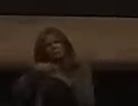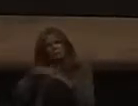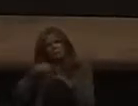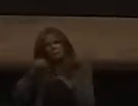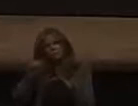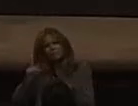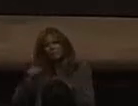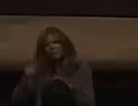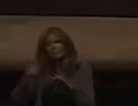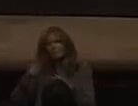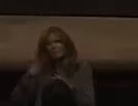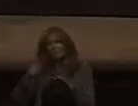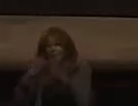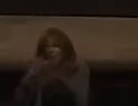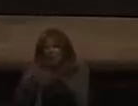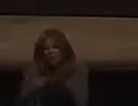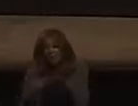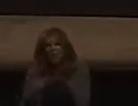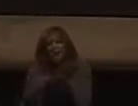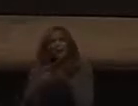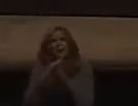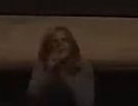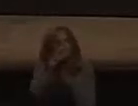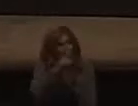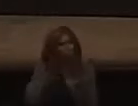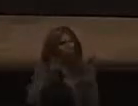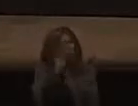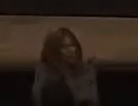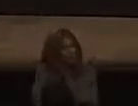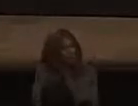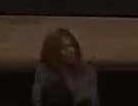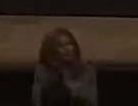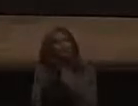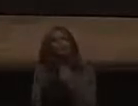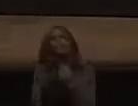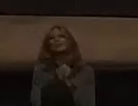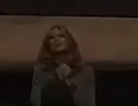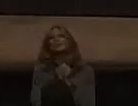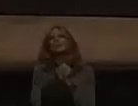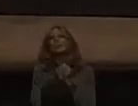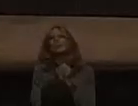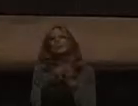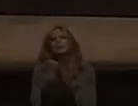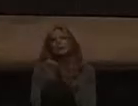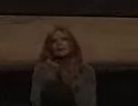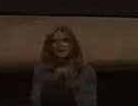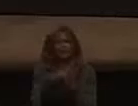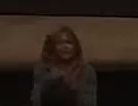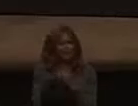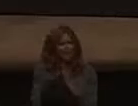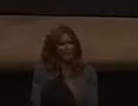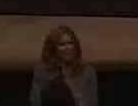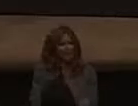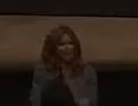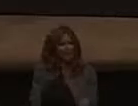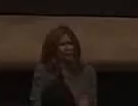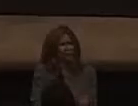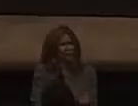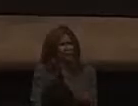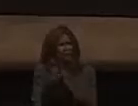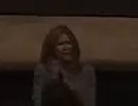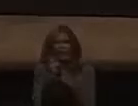cost, that are very efficient, and that will exponentially increase the amount of people